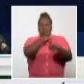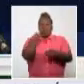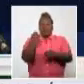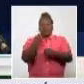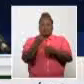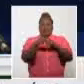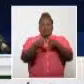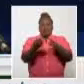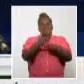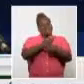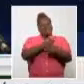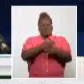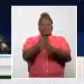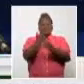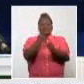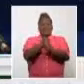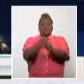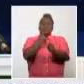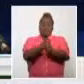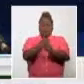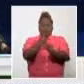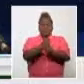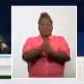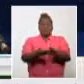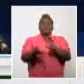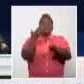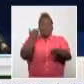lives are being saved.